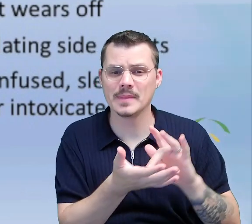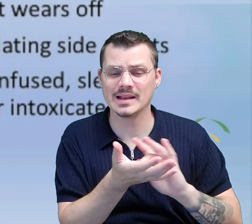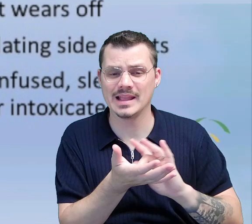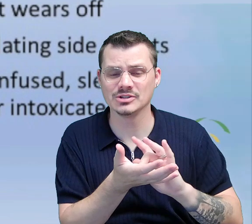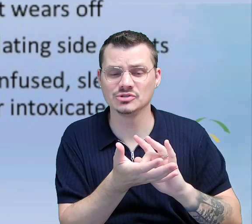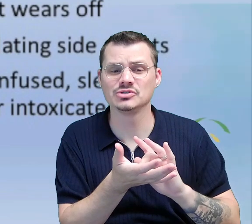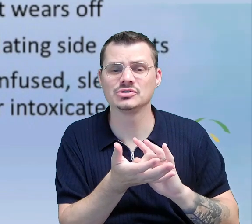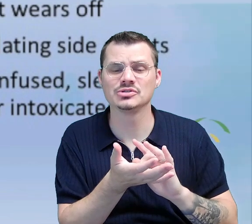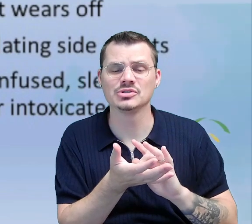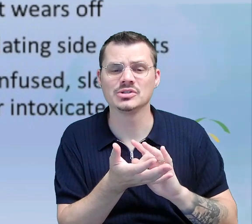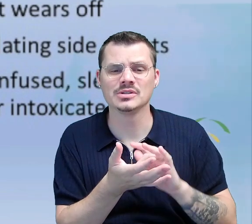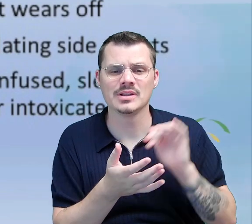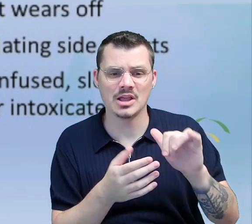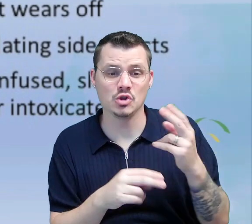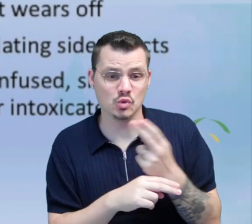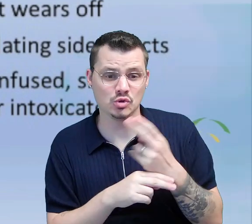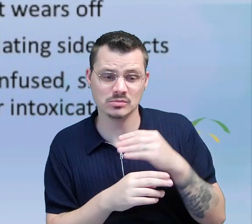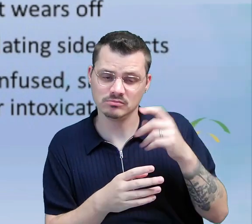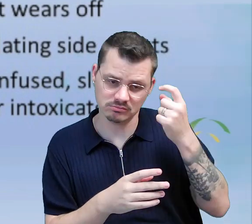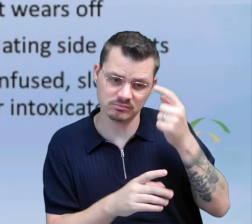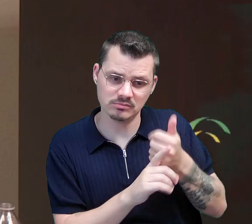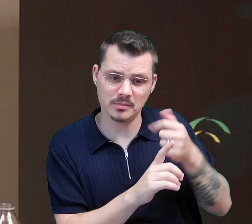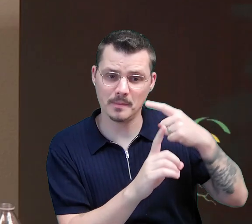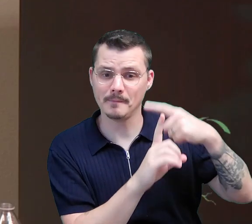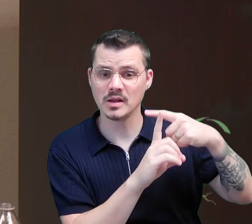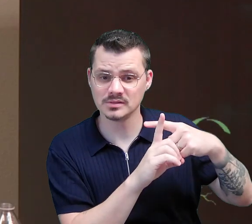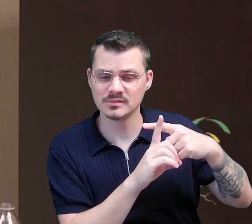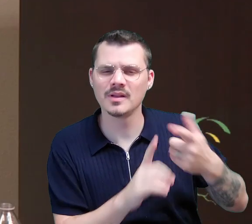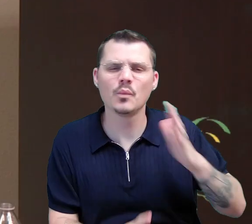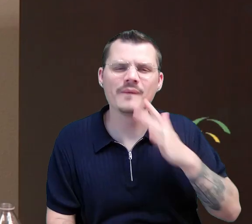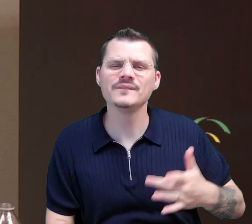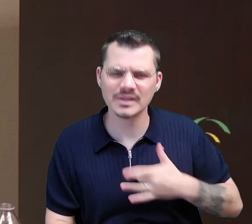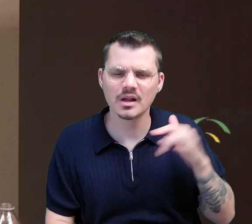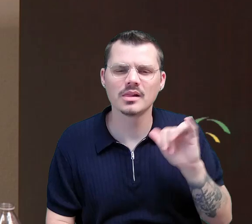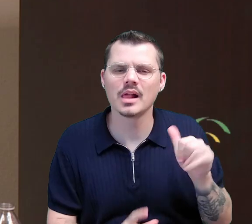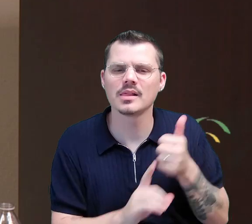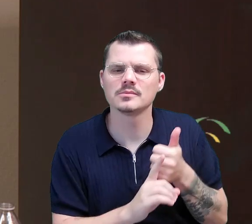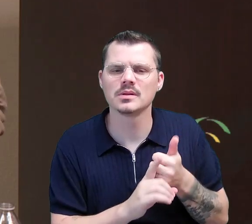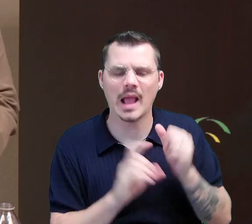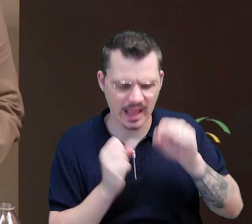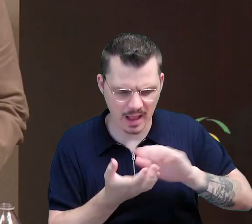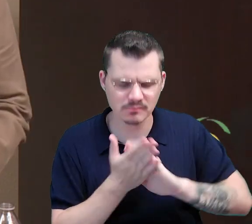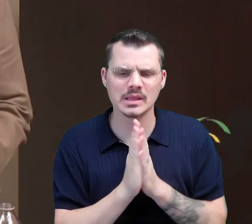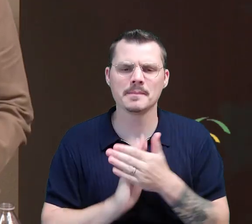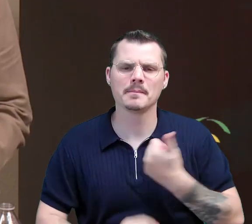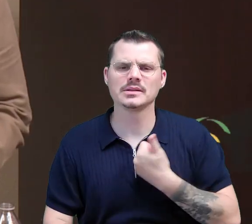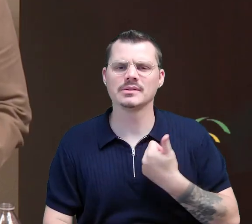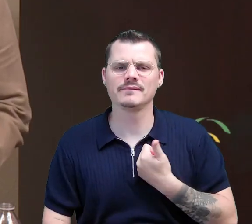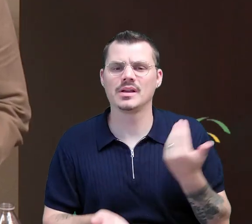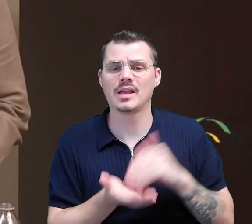medicines that are used in a positive way, they feel like themselves. I can be myself